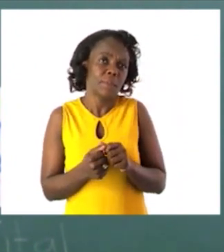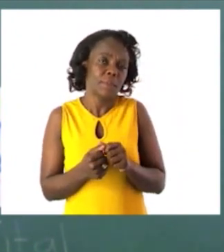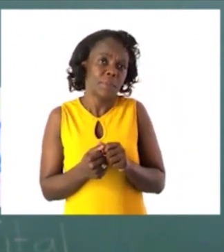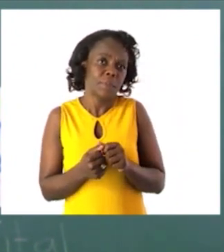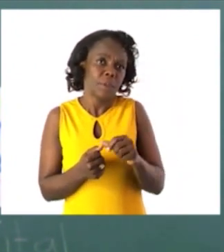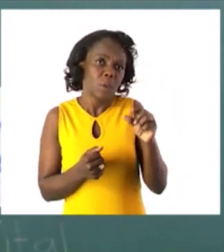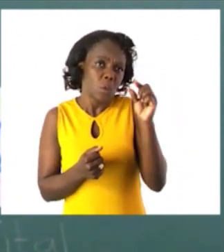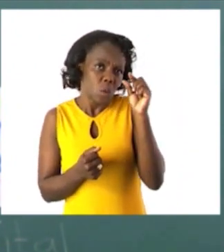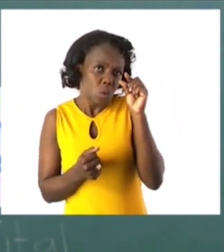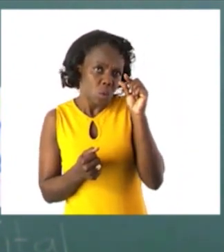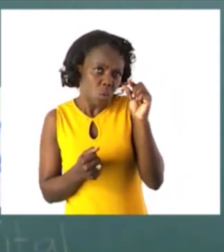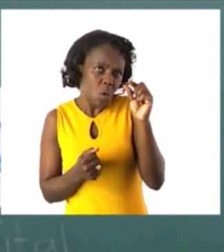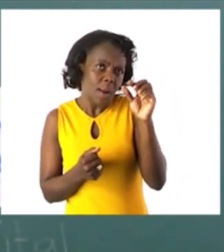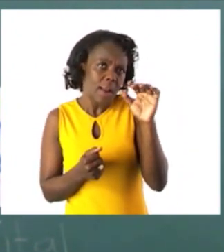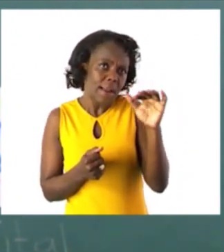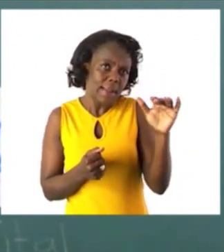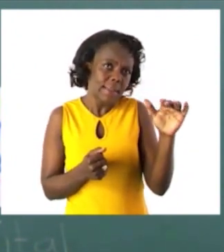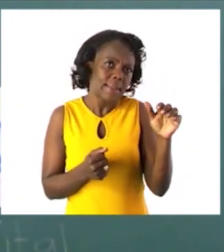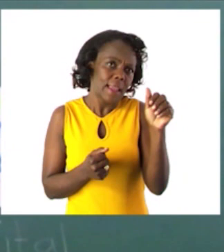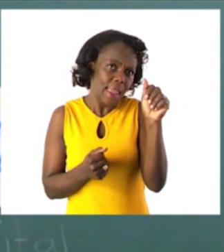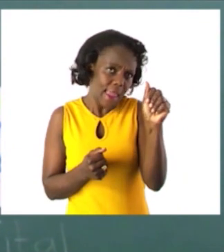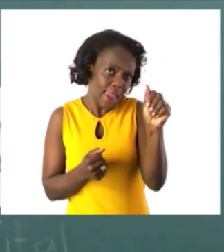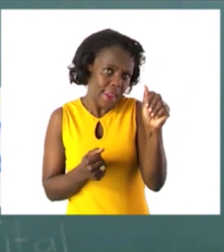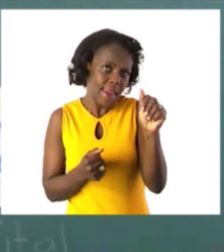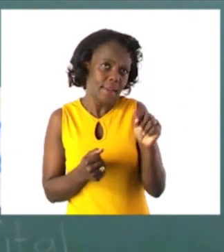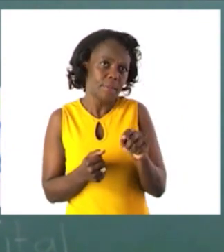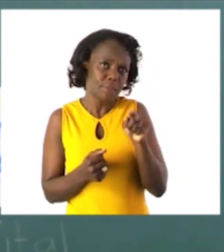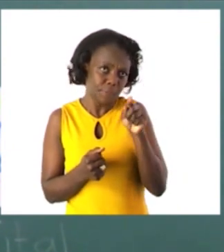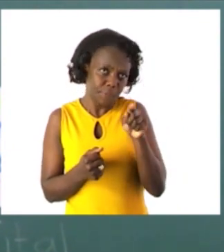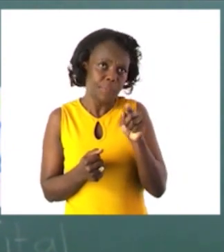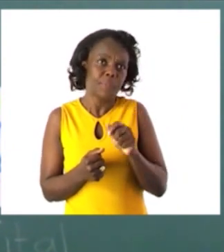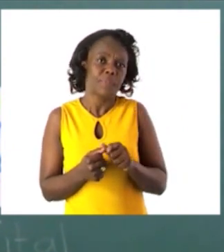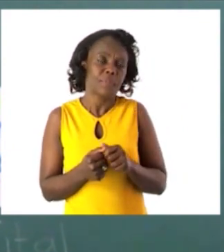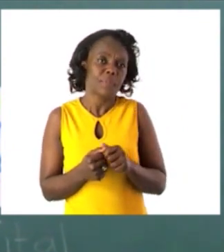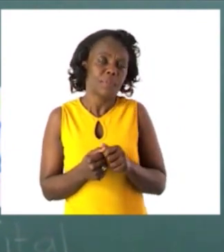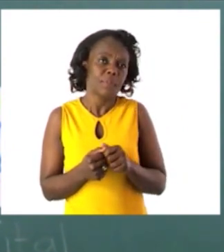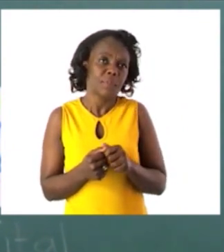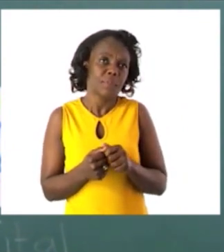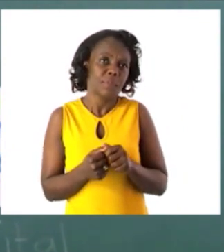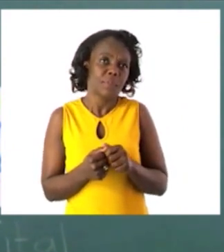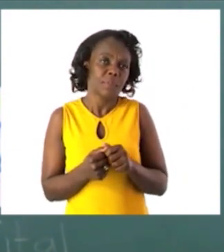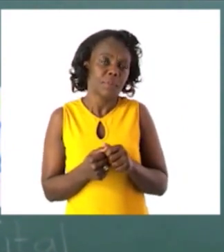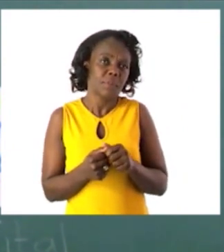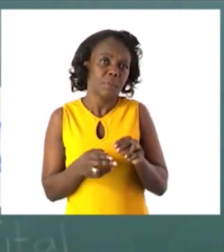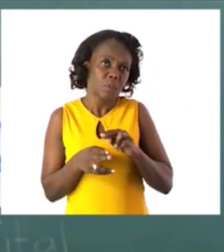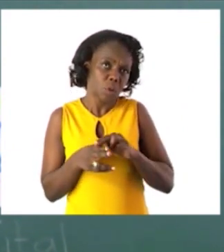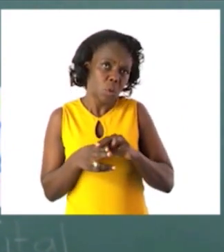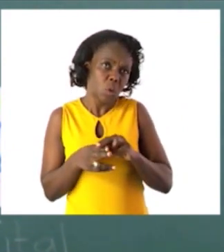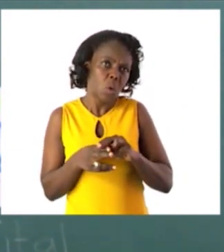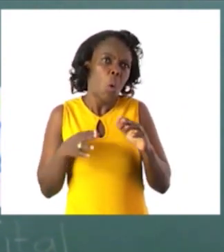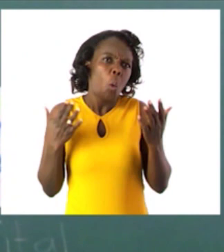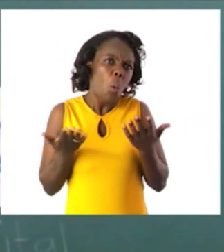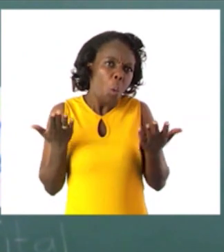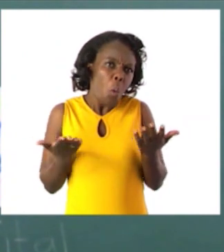letter, then it's that one. Okay. And we use these capital letters. We don't use